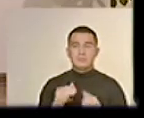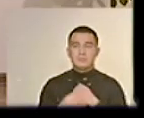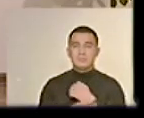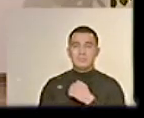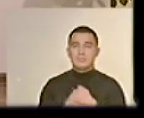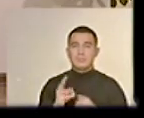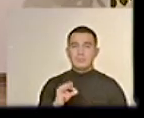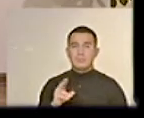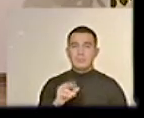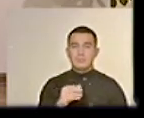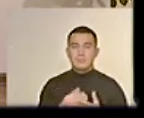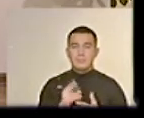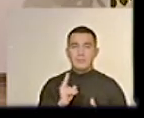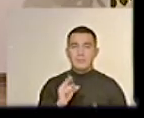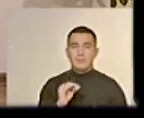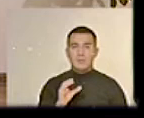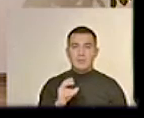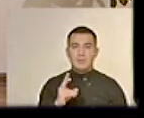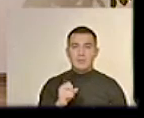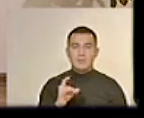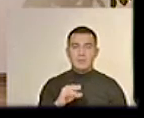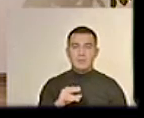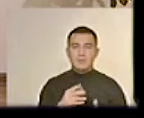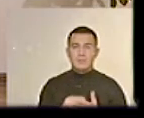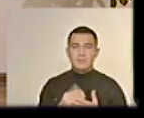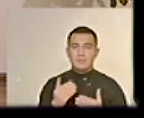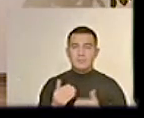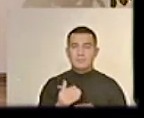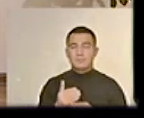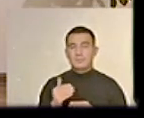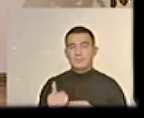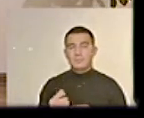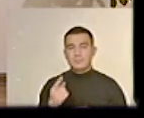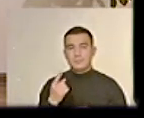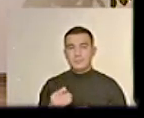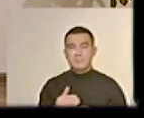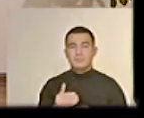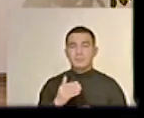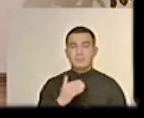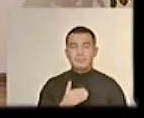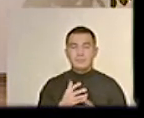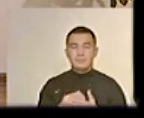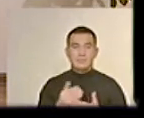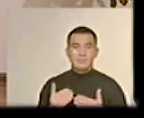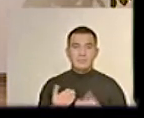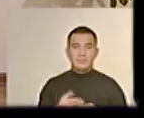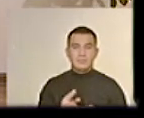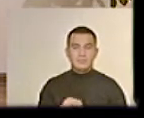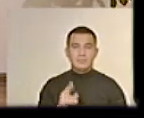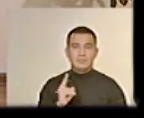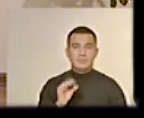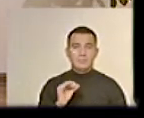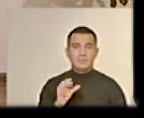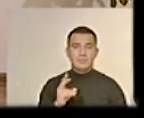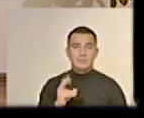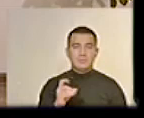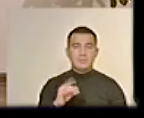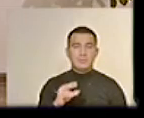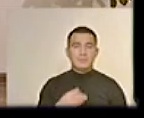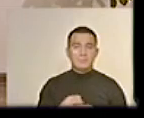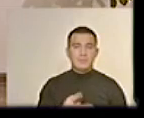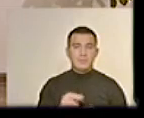bu kislorod. Kislorod reaksiyadan oldin bitta, reaksiyadan keyin ham bitta kislorod mavjud. Demak,